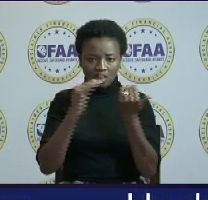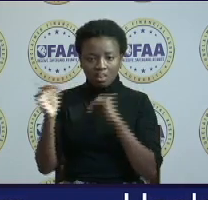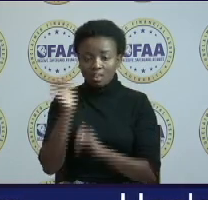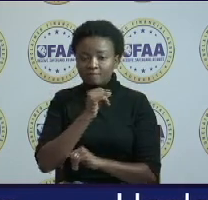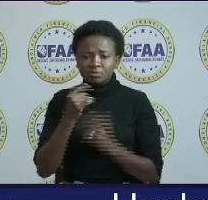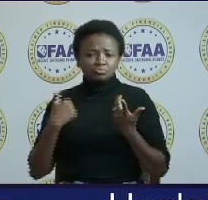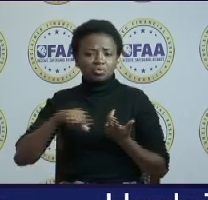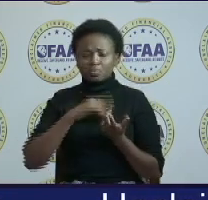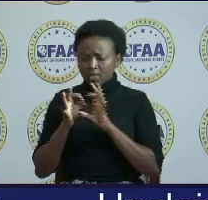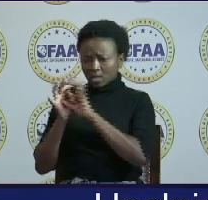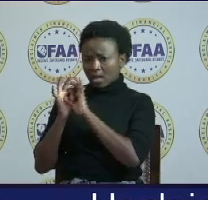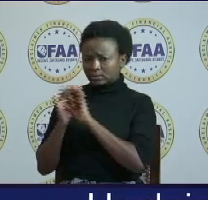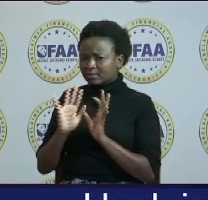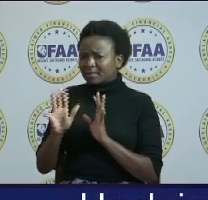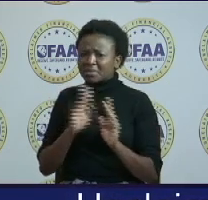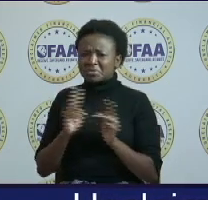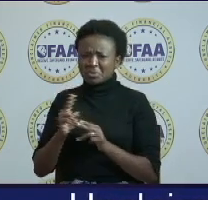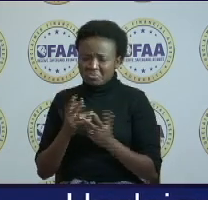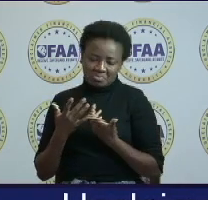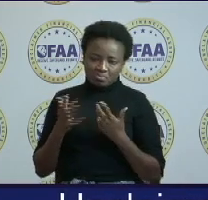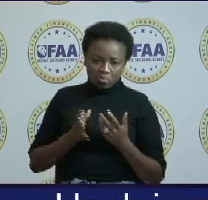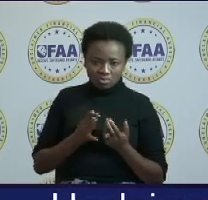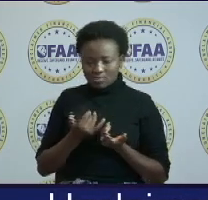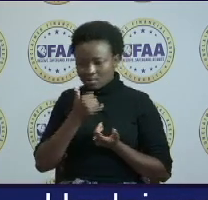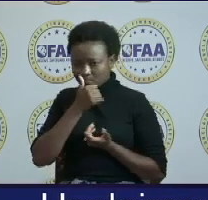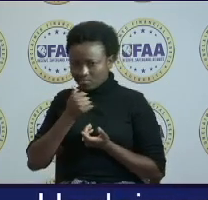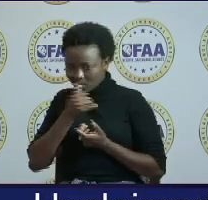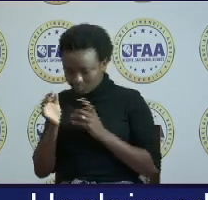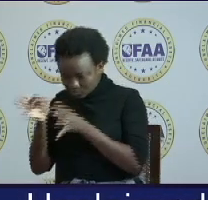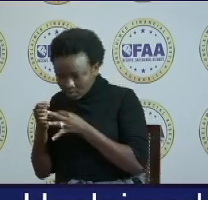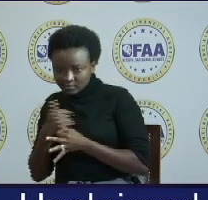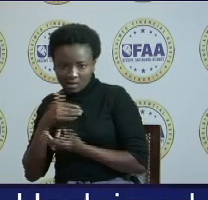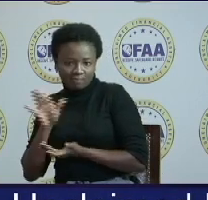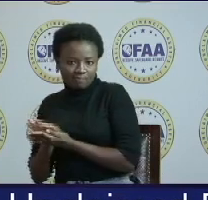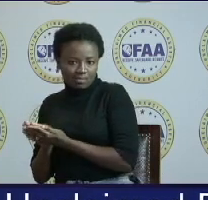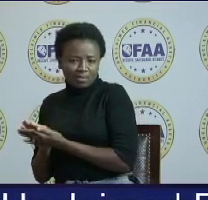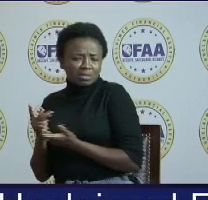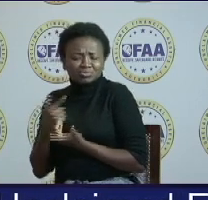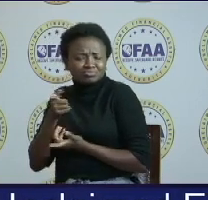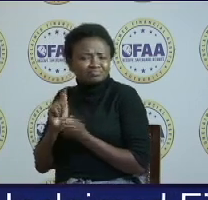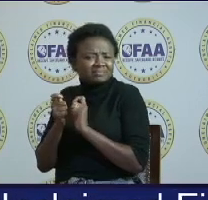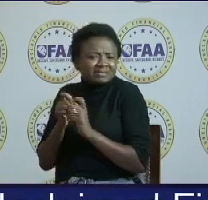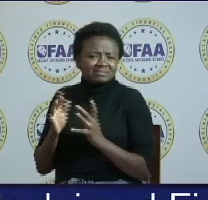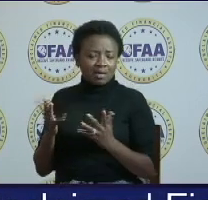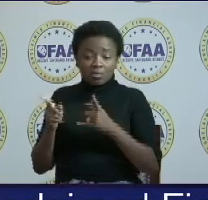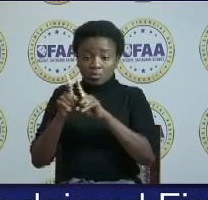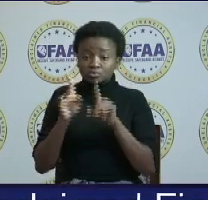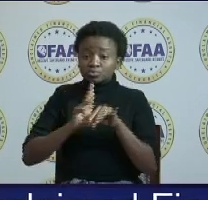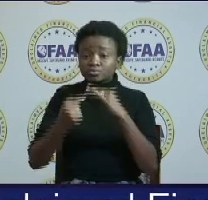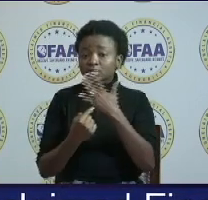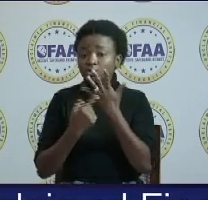you could also prepare your questions as we look forward to the Q&A, which is coming up next. And then he also asked, how can we integrate technology